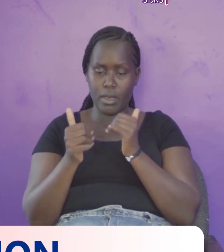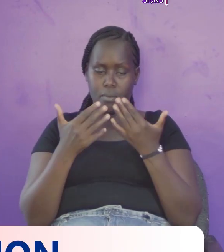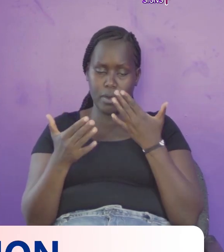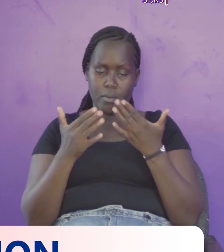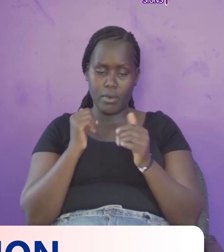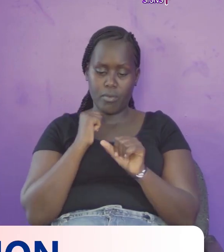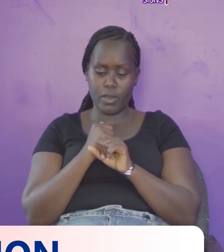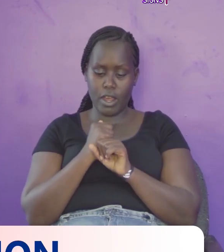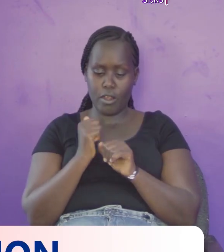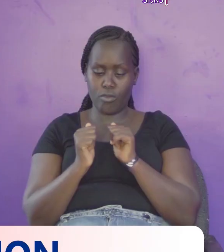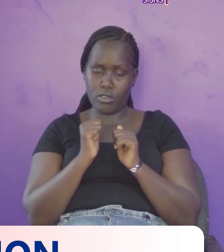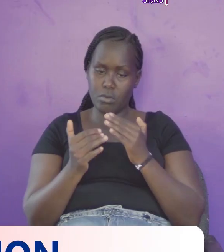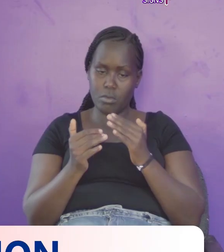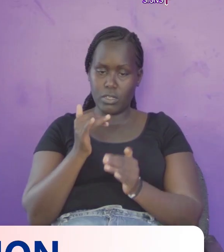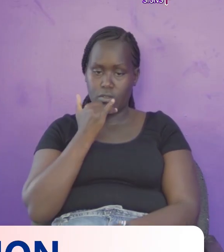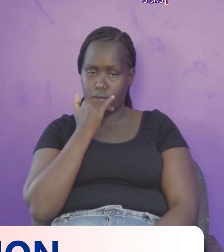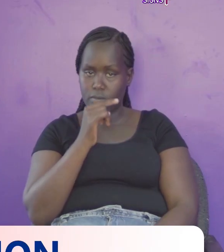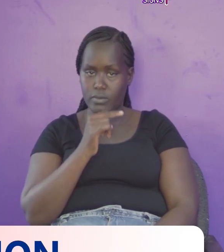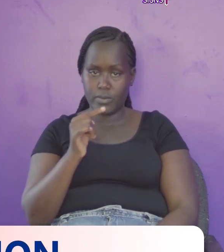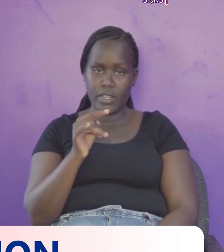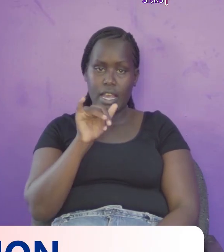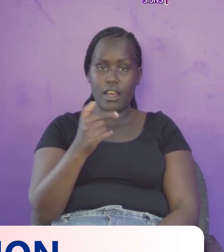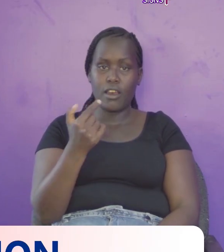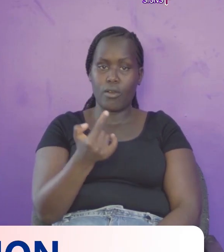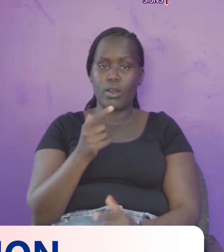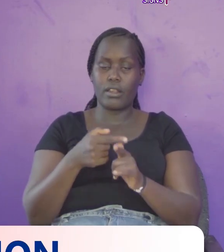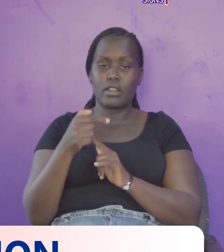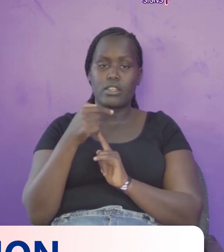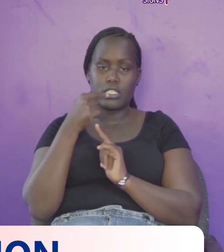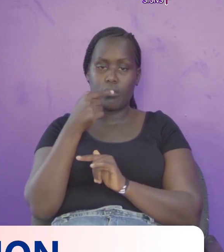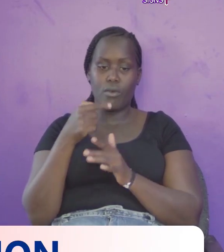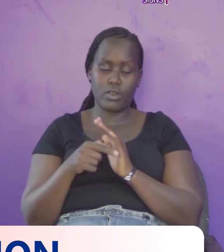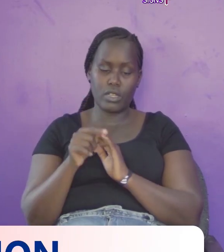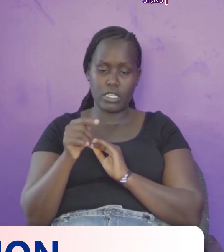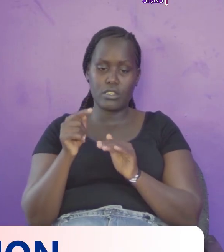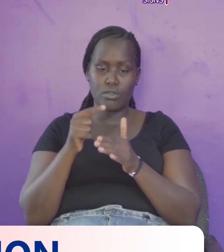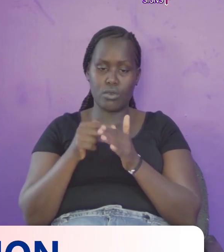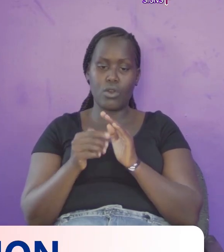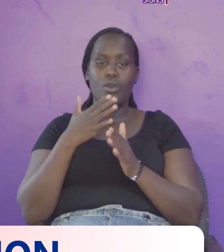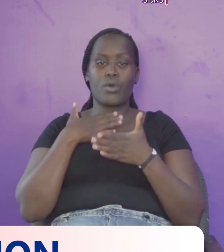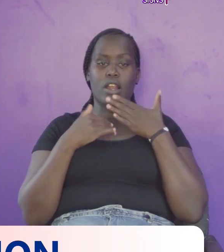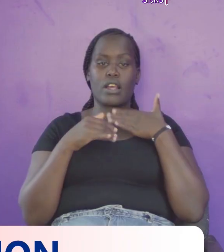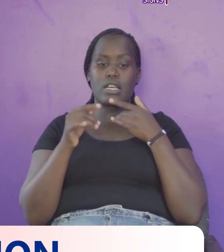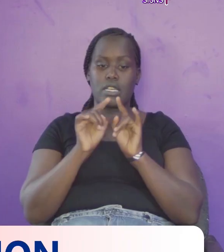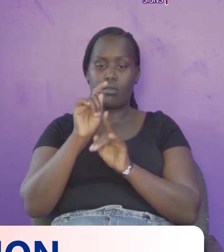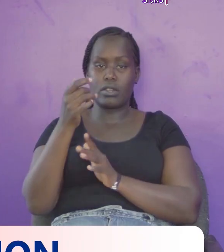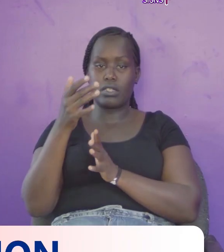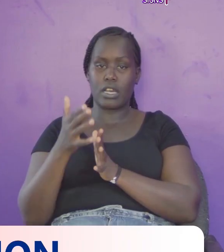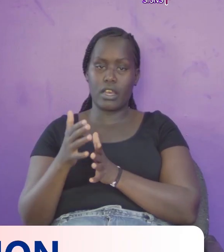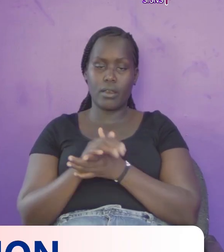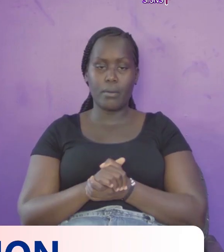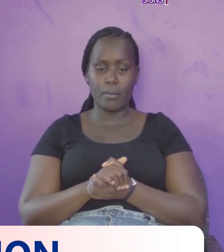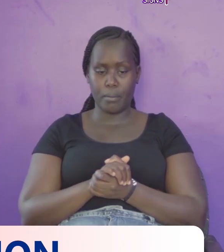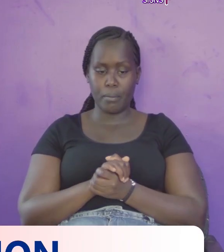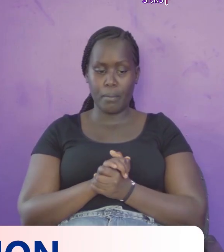done right. Just that. And saying that this is what we desire as Kenyans. This is what Yes. I desire as a patriot.